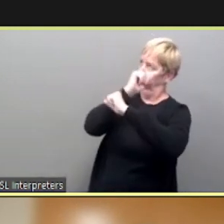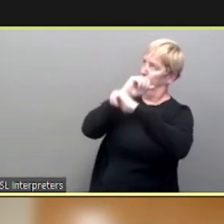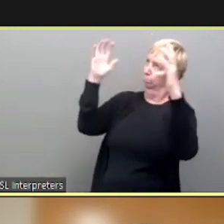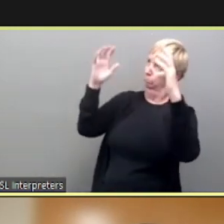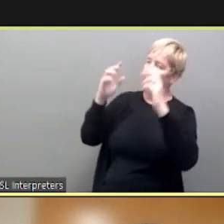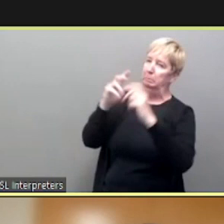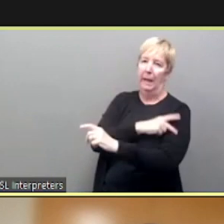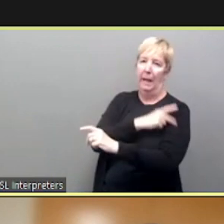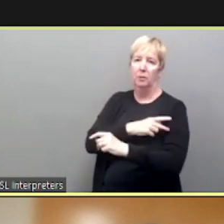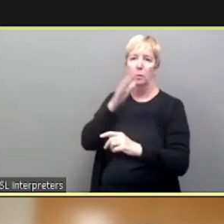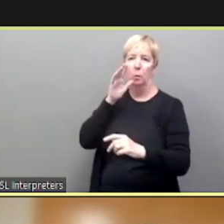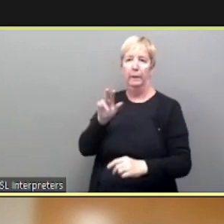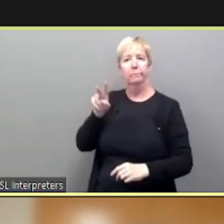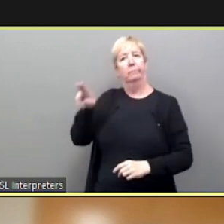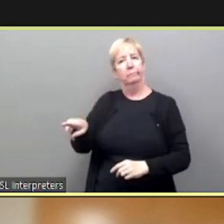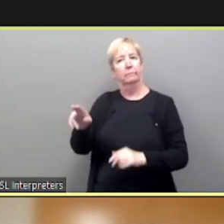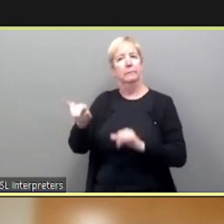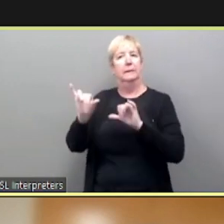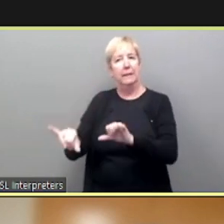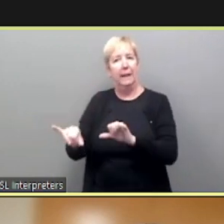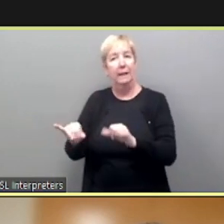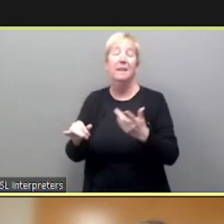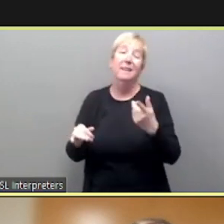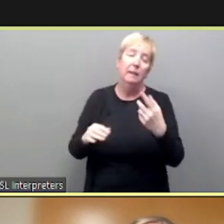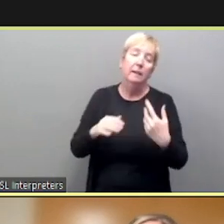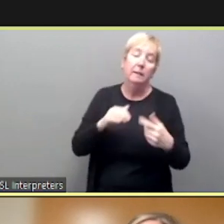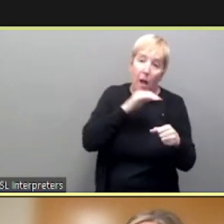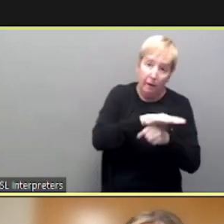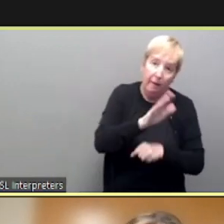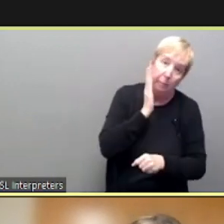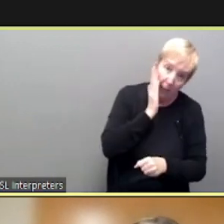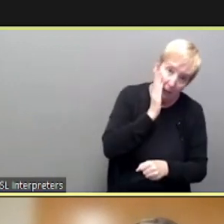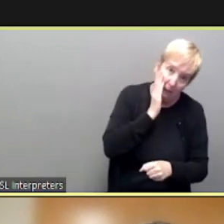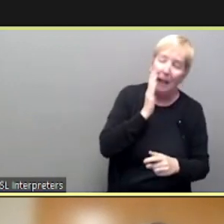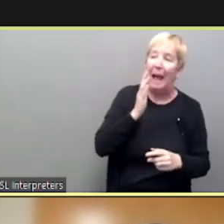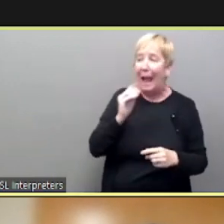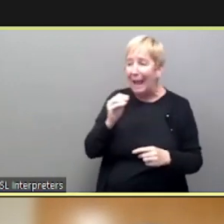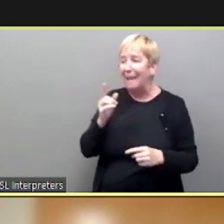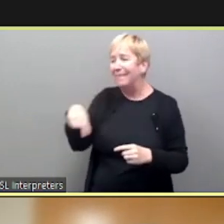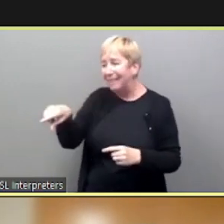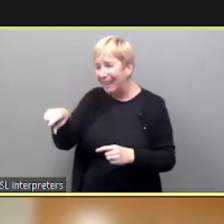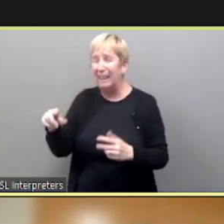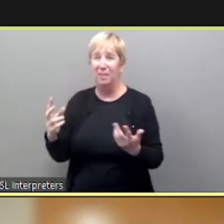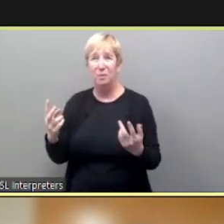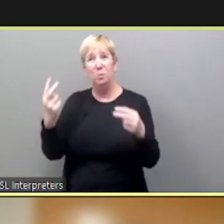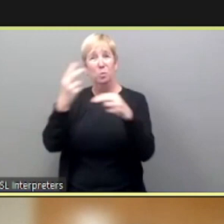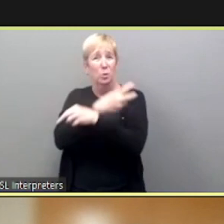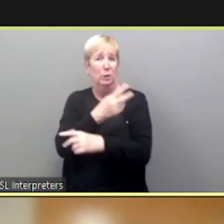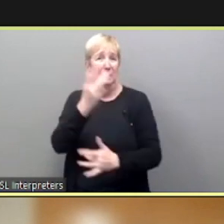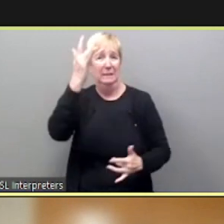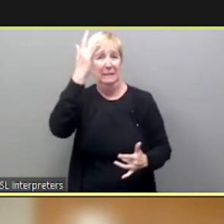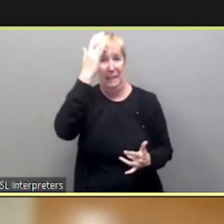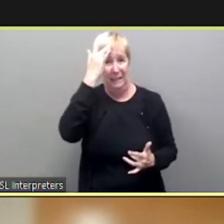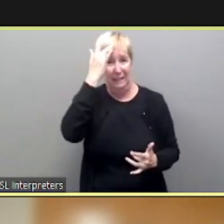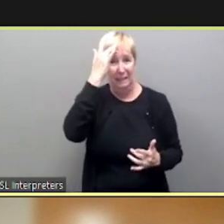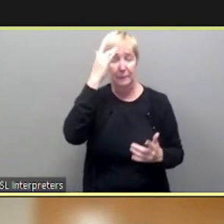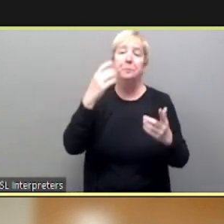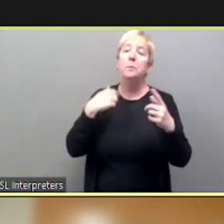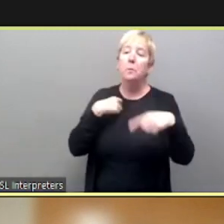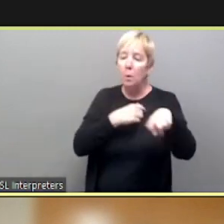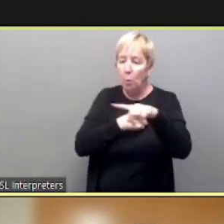is there a lack of beds and clinical space, but these patients are sicker than ever before. All of us track acuity